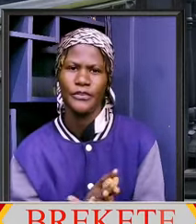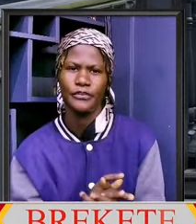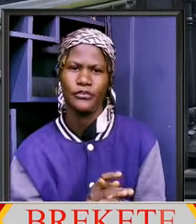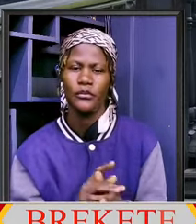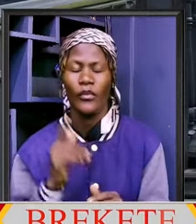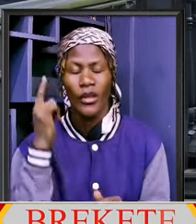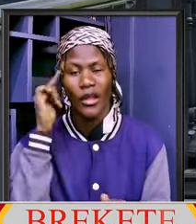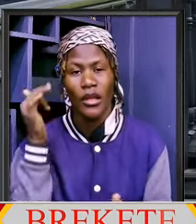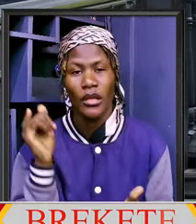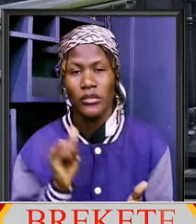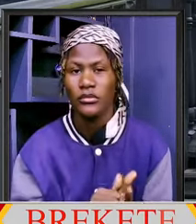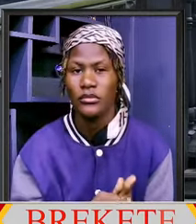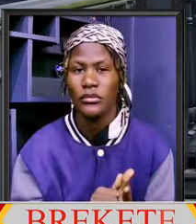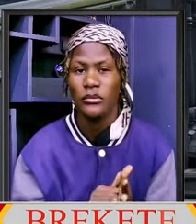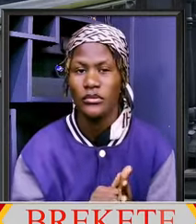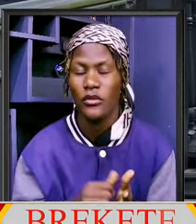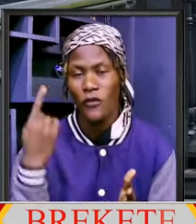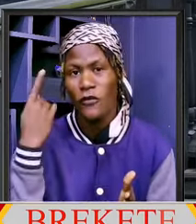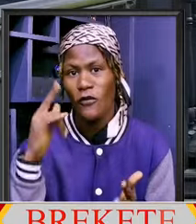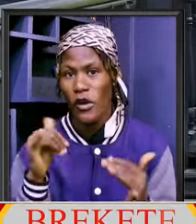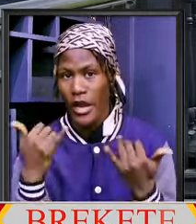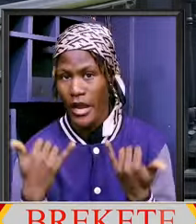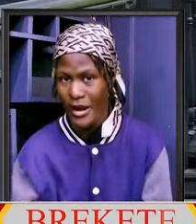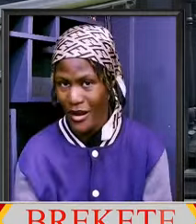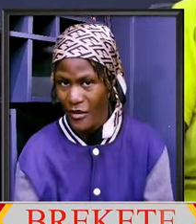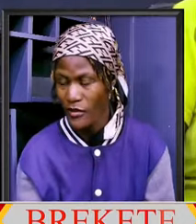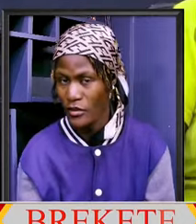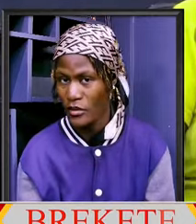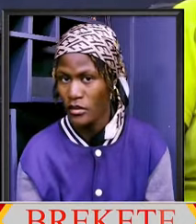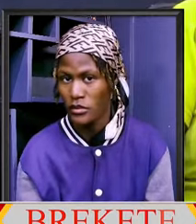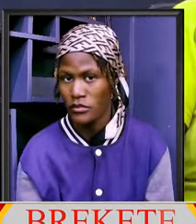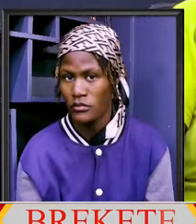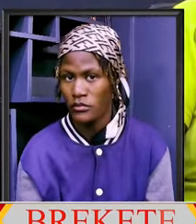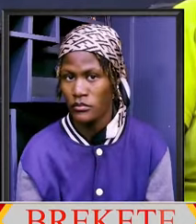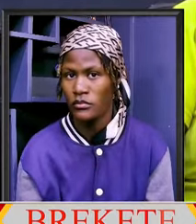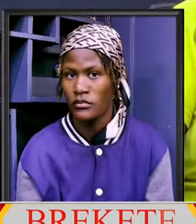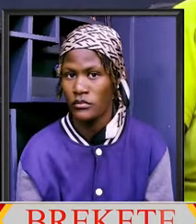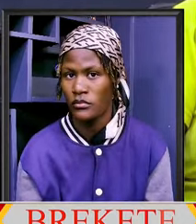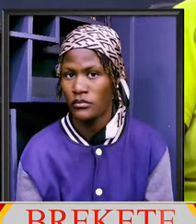I think, for now, at the moment.